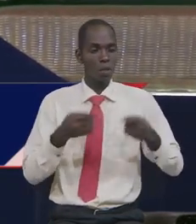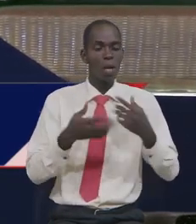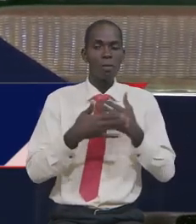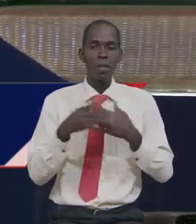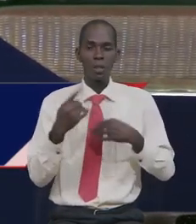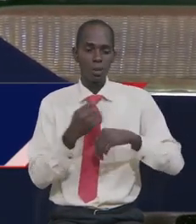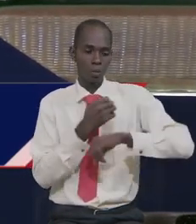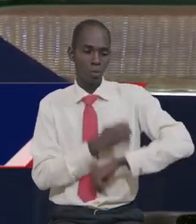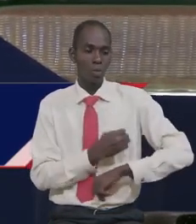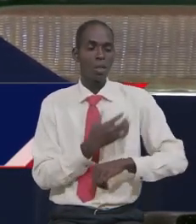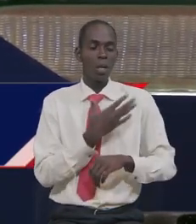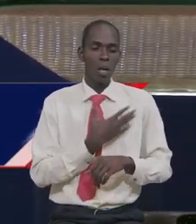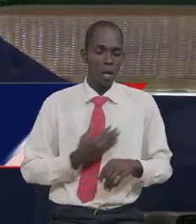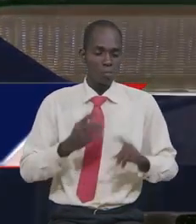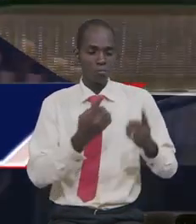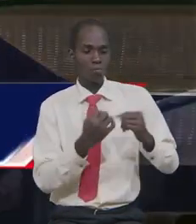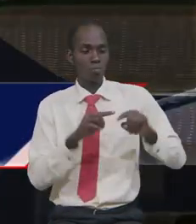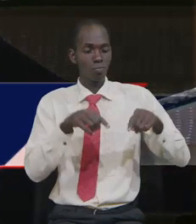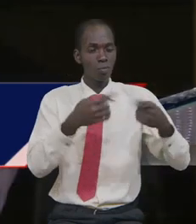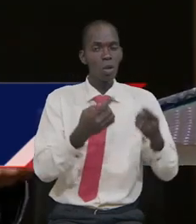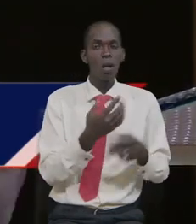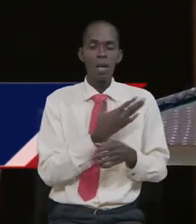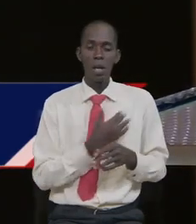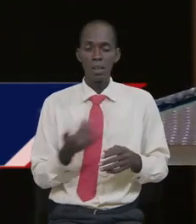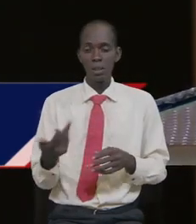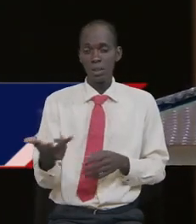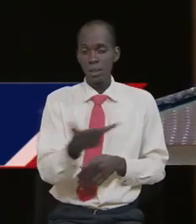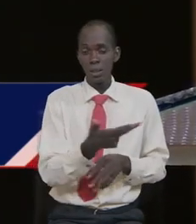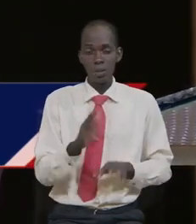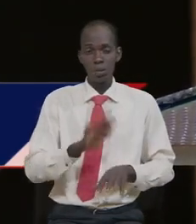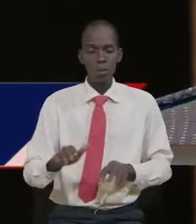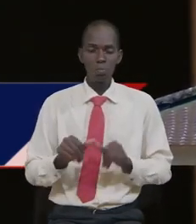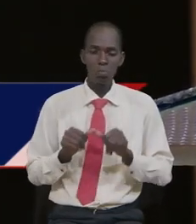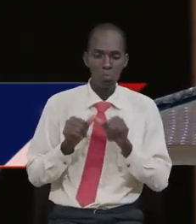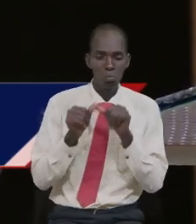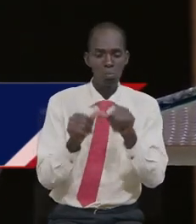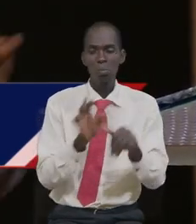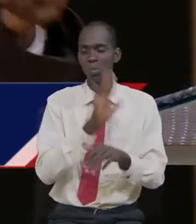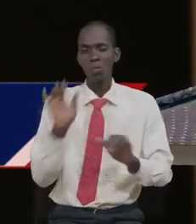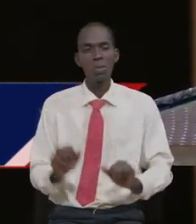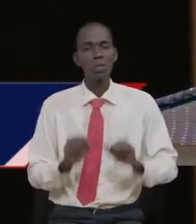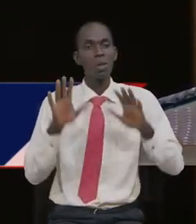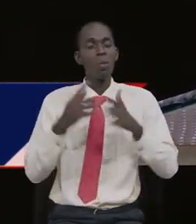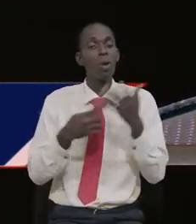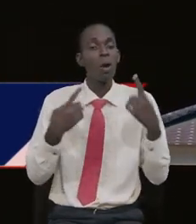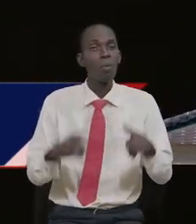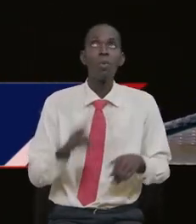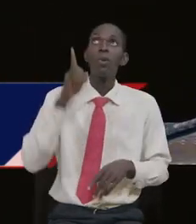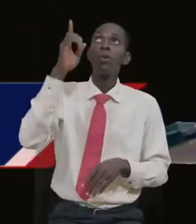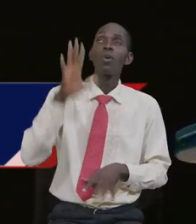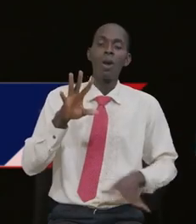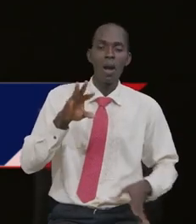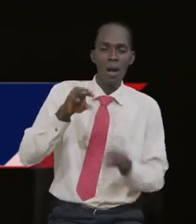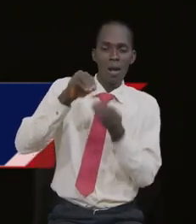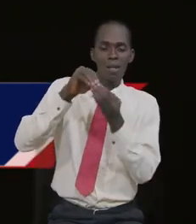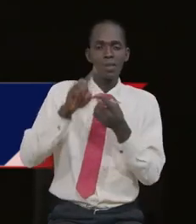and he kept on living, and the persecution did not take anything away from them. It added to them. They had promotion,